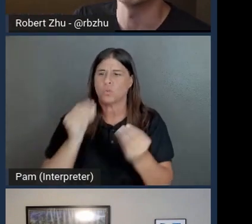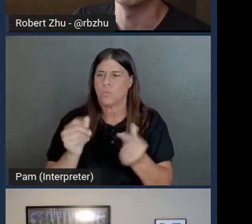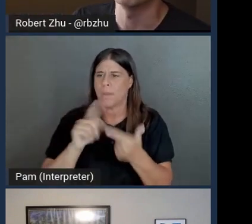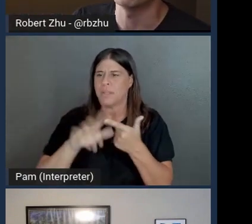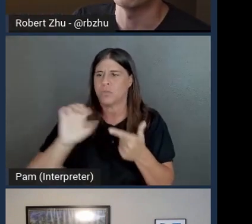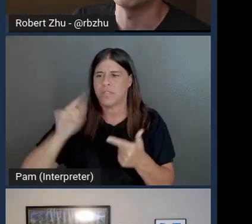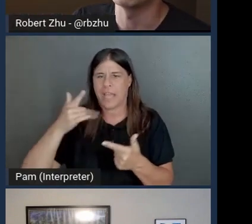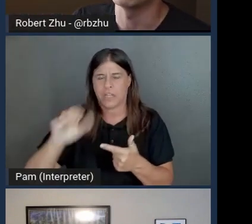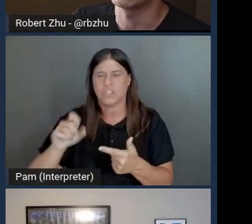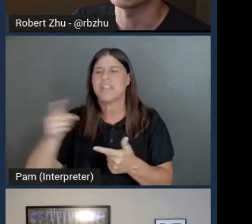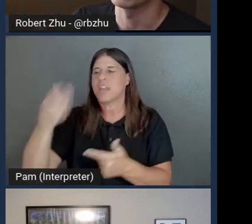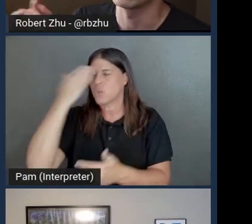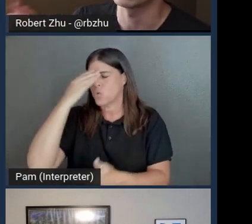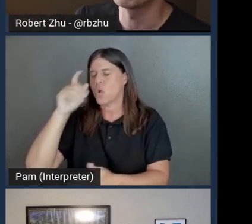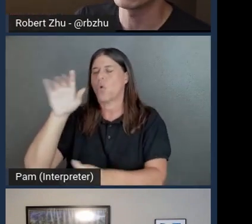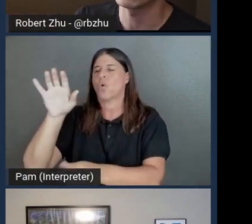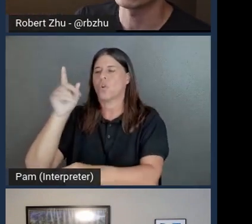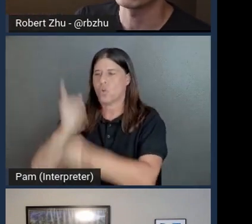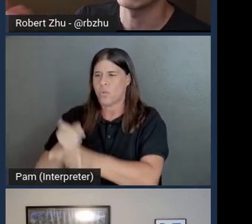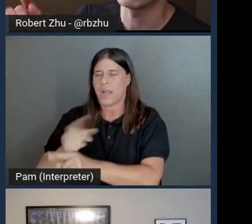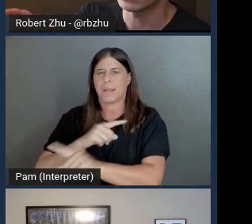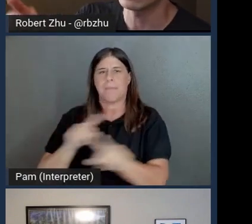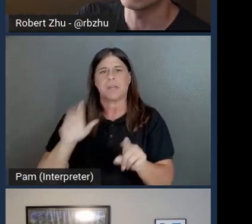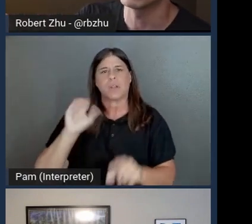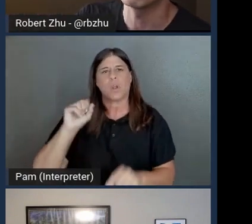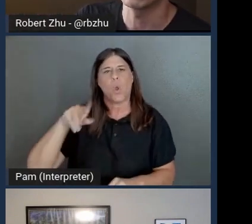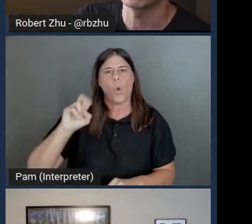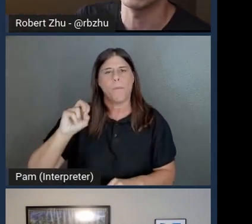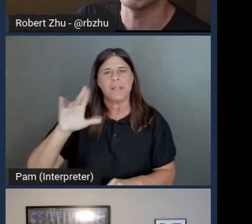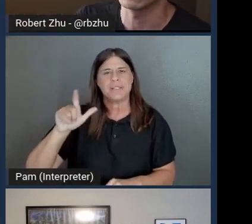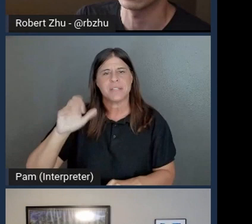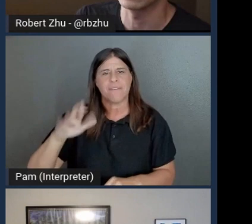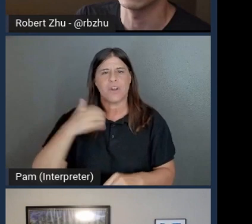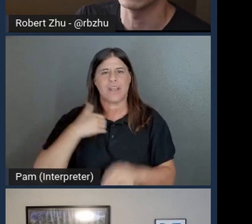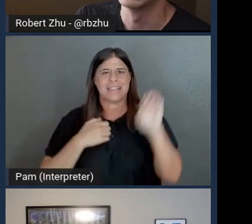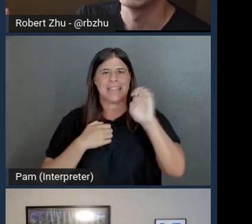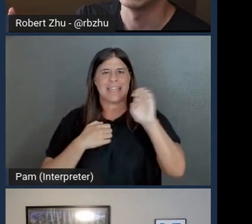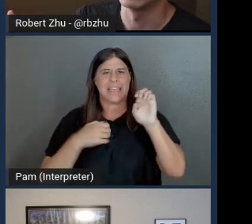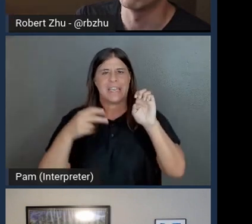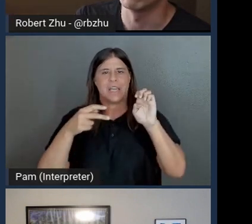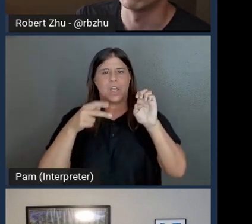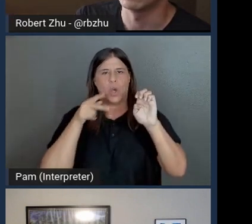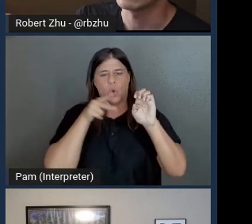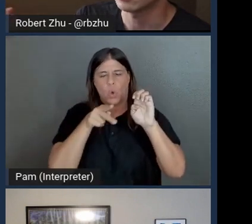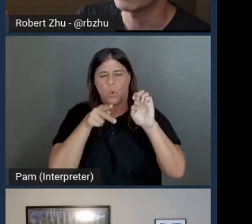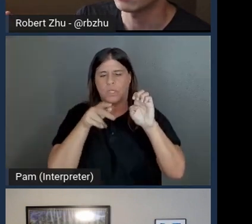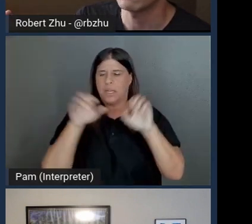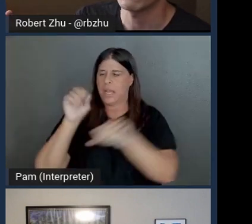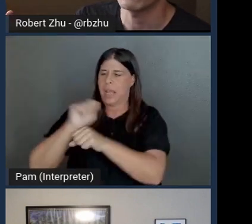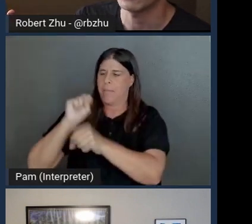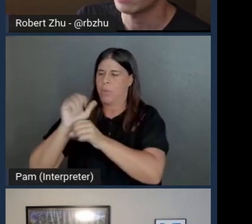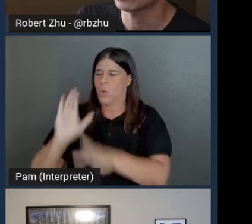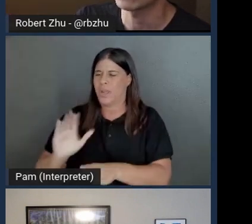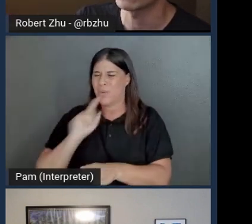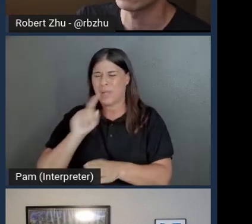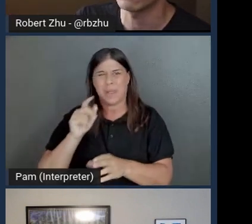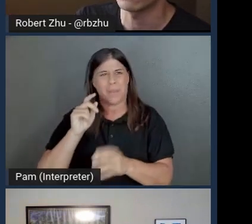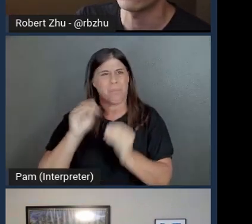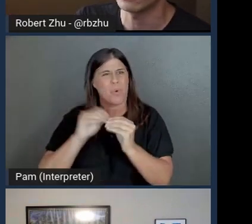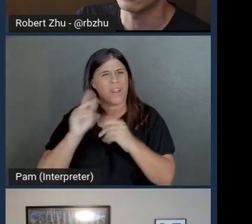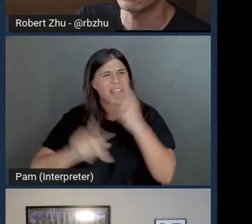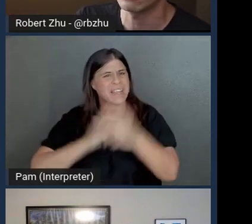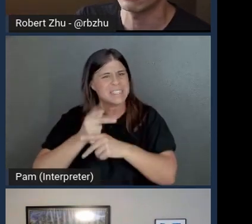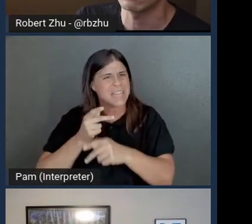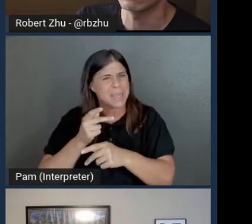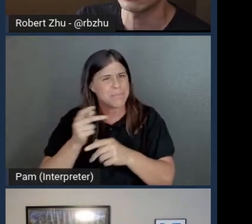you know you've found the right vertex. Whereas OpenCypher seems to have E:employee, which is kind of a more type safe match for